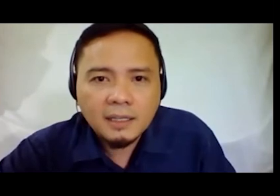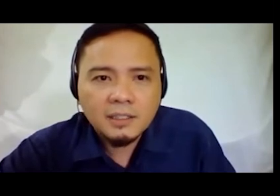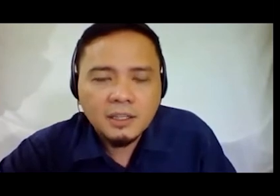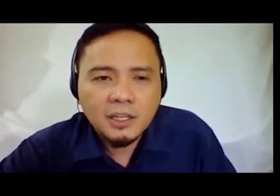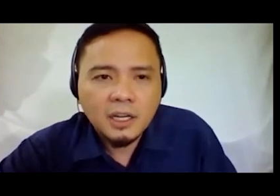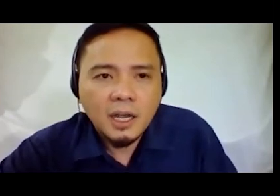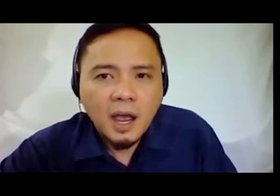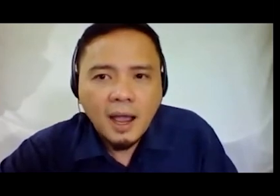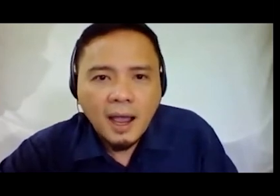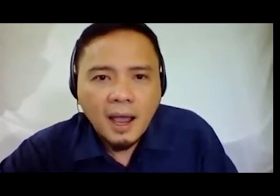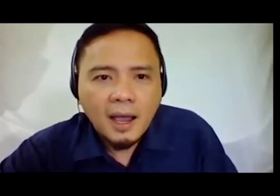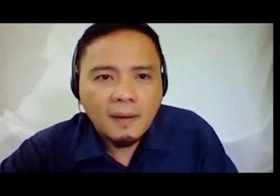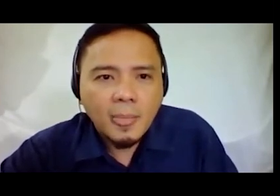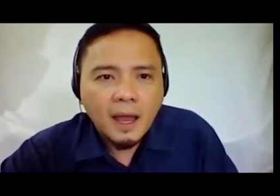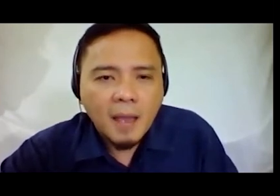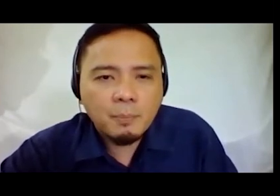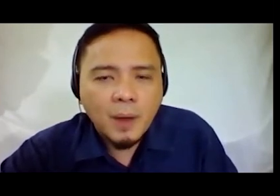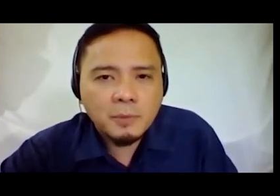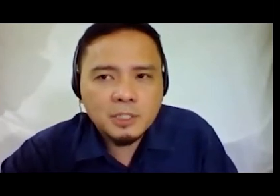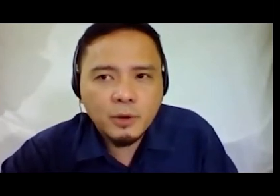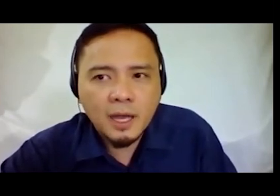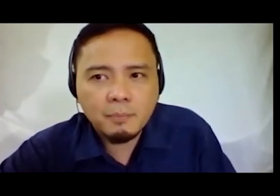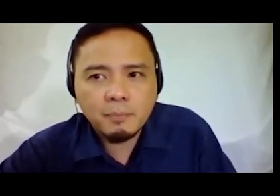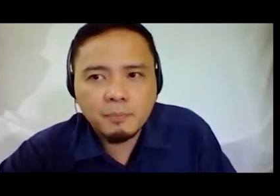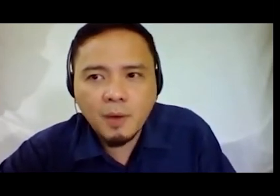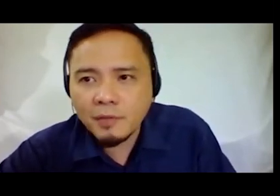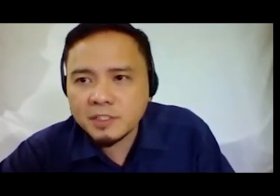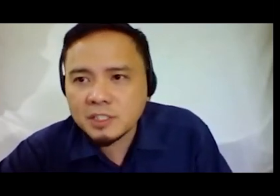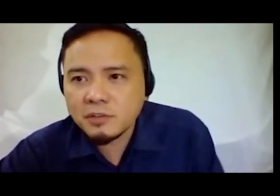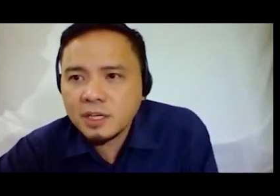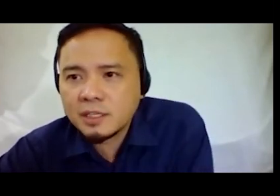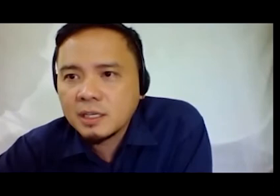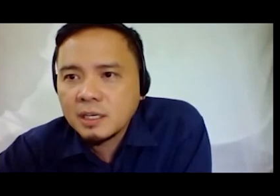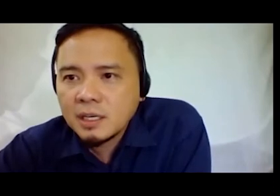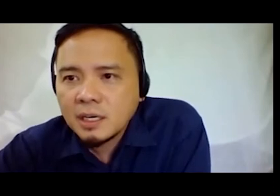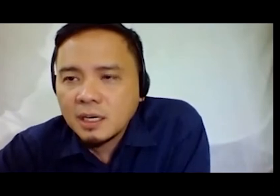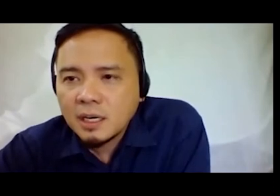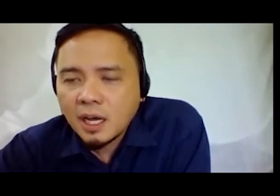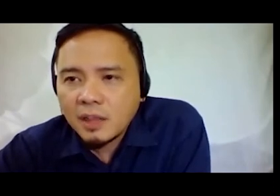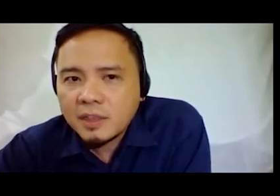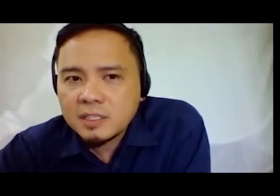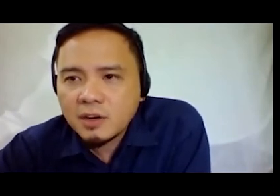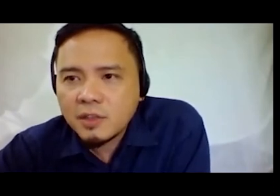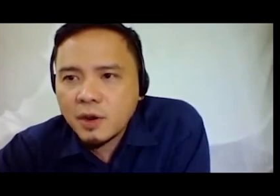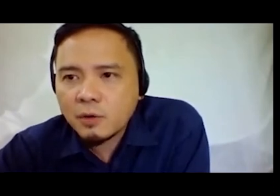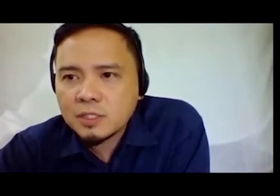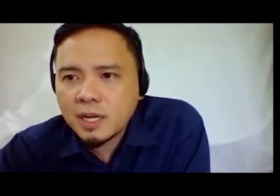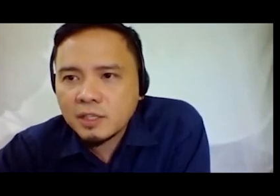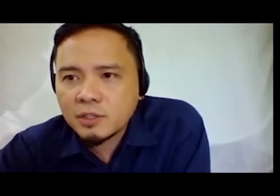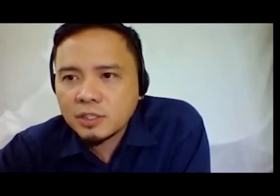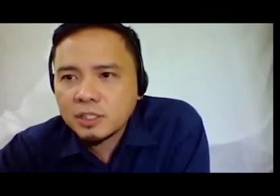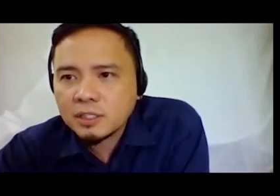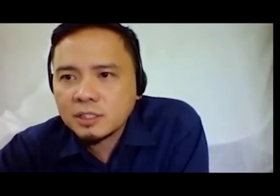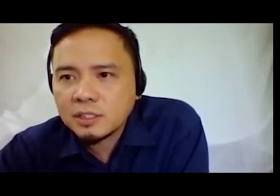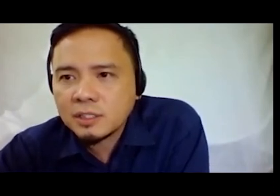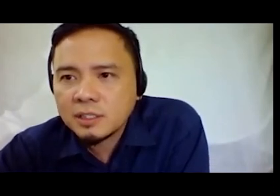Ah, Yes. I'm just putting up on the screen. These are the notes that I